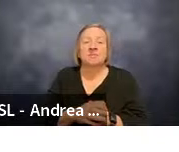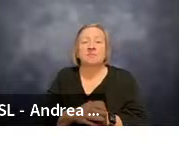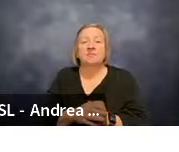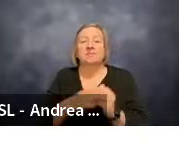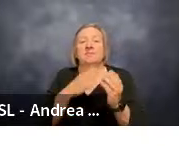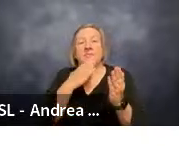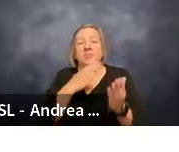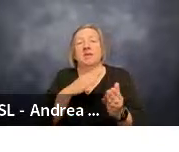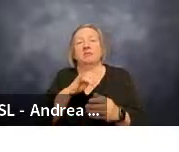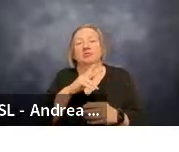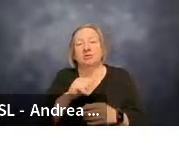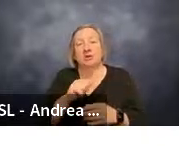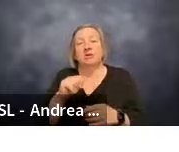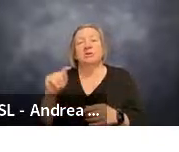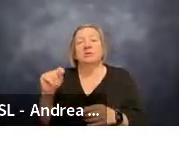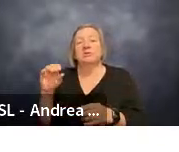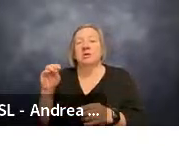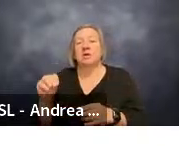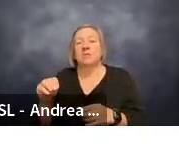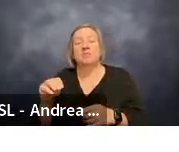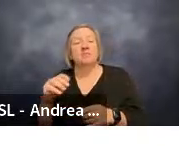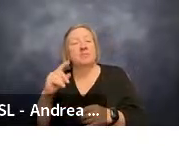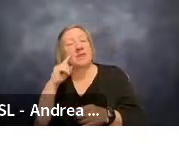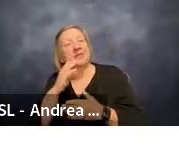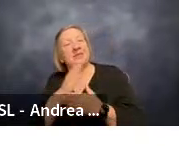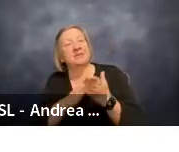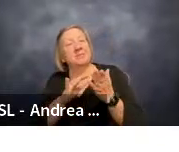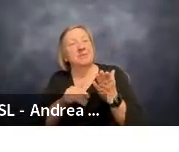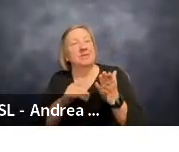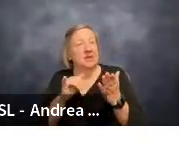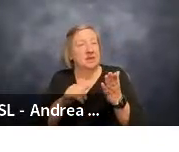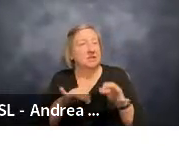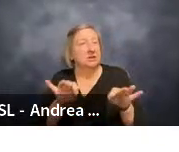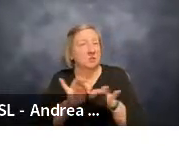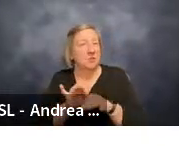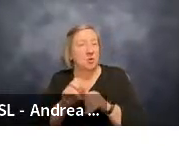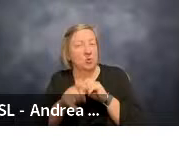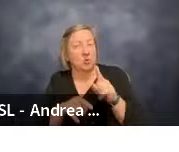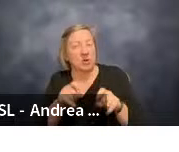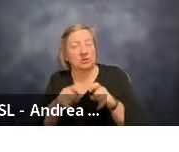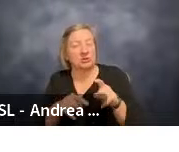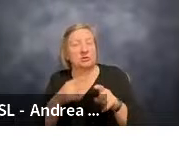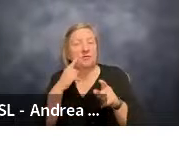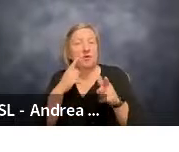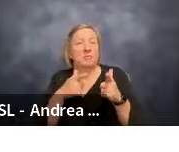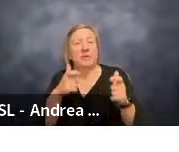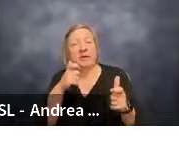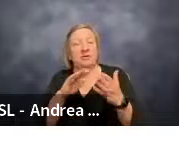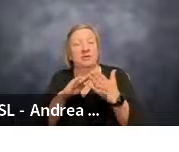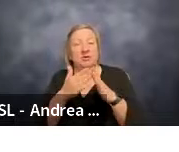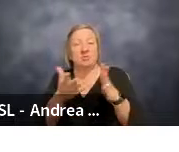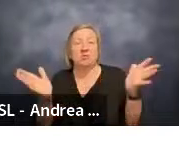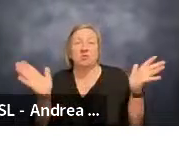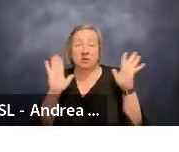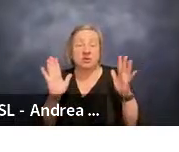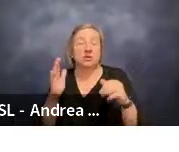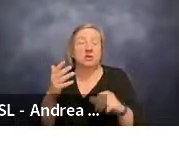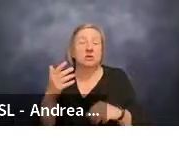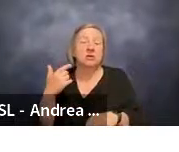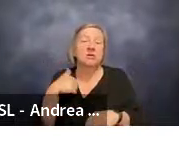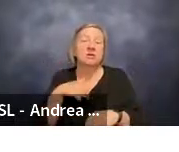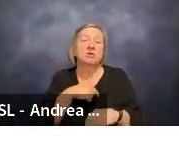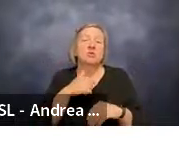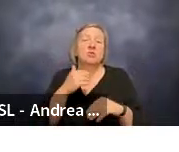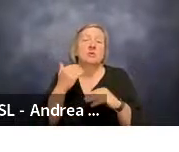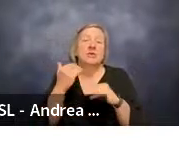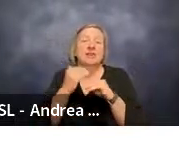Thanks, Jana. Tom? I think some of these are important questions to ask the larger community. So we